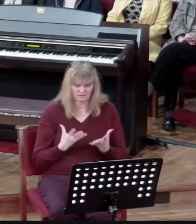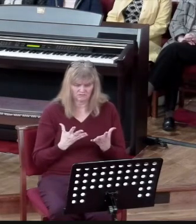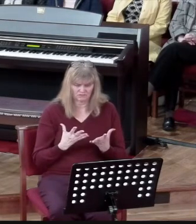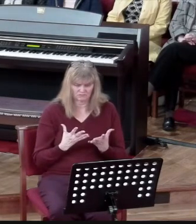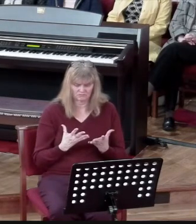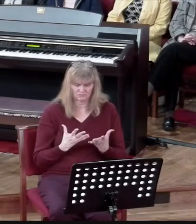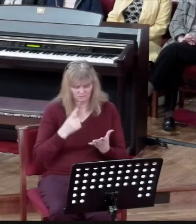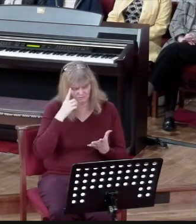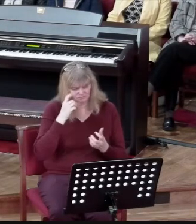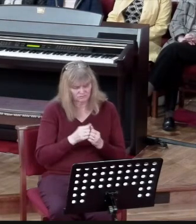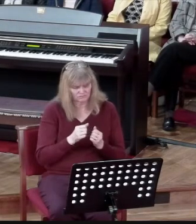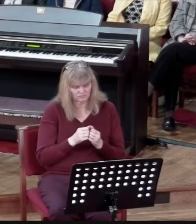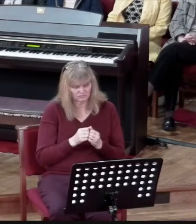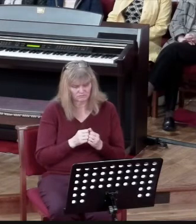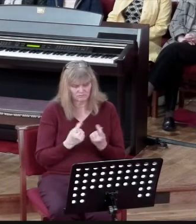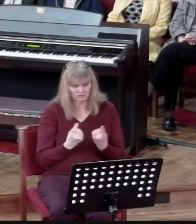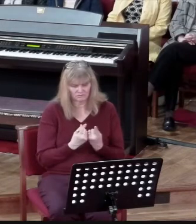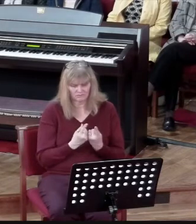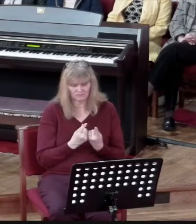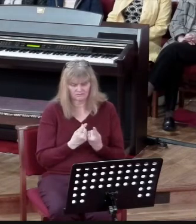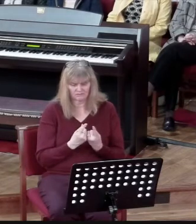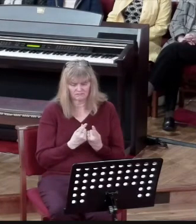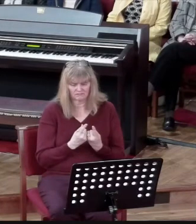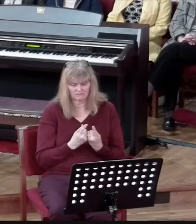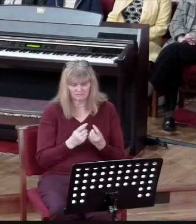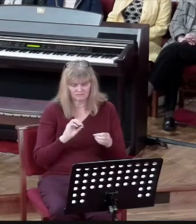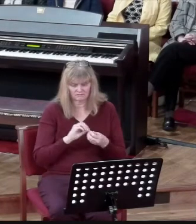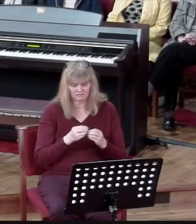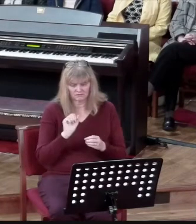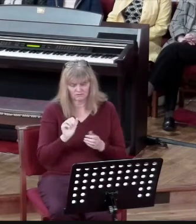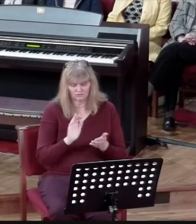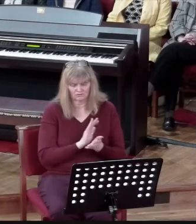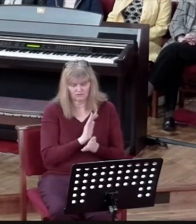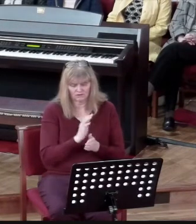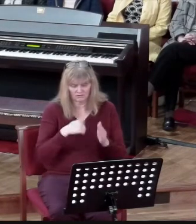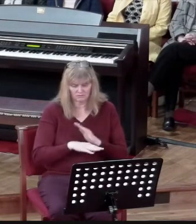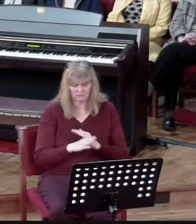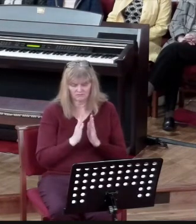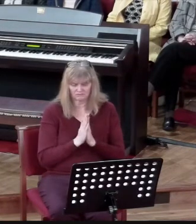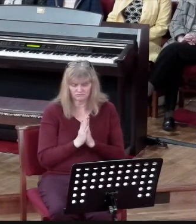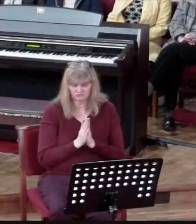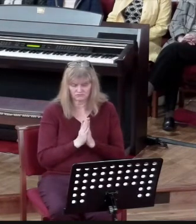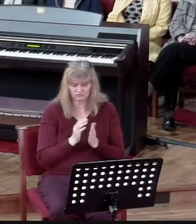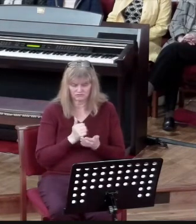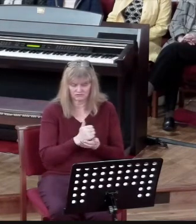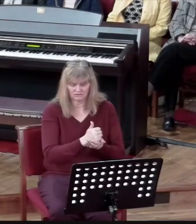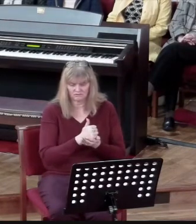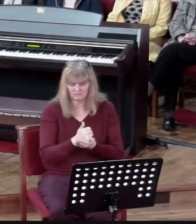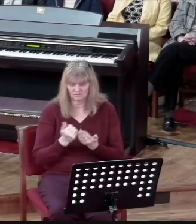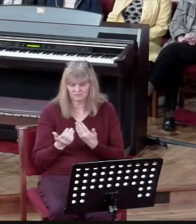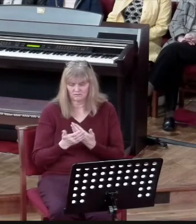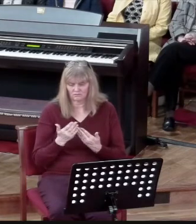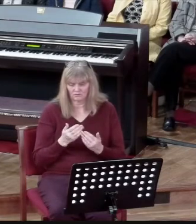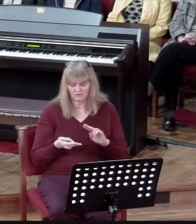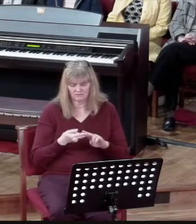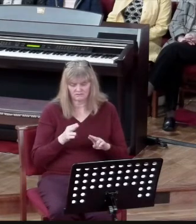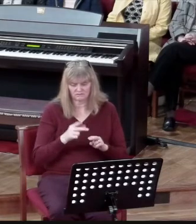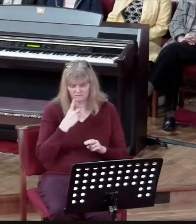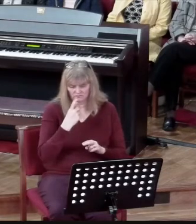charge. Or to try harder to try and get these other methods and to go on more courses and get more expensive equipment